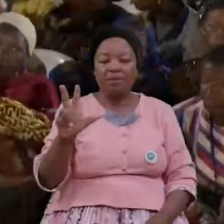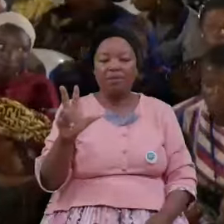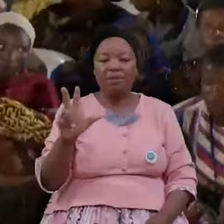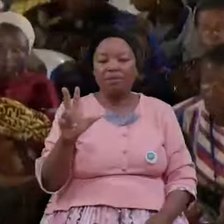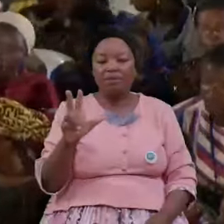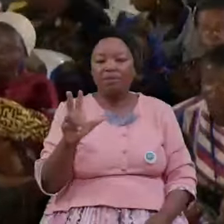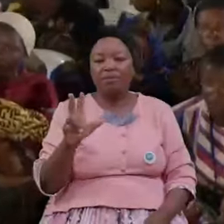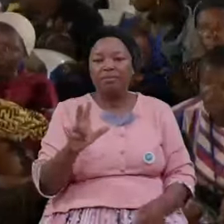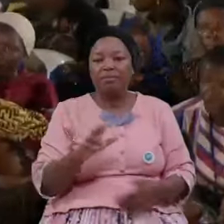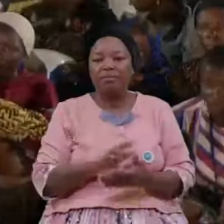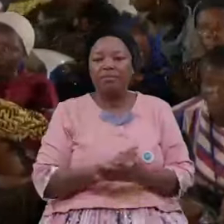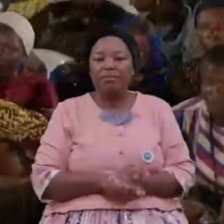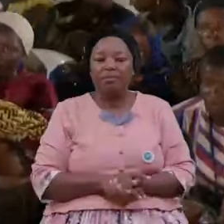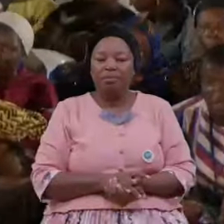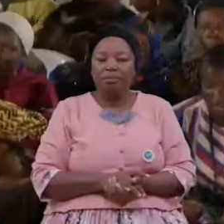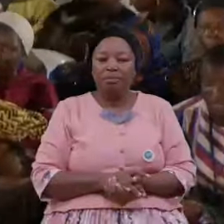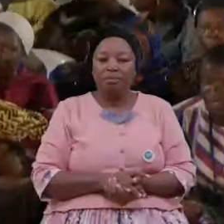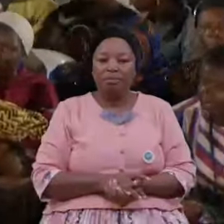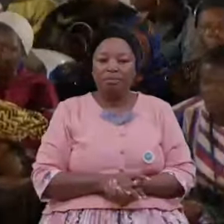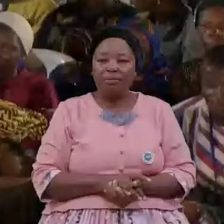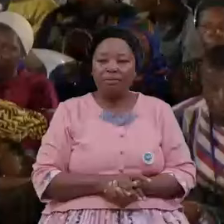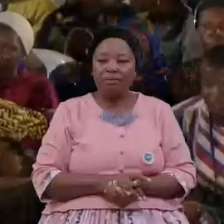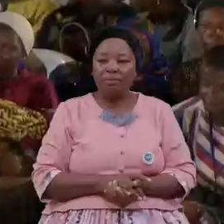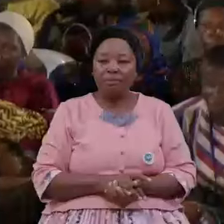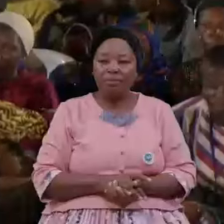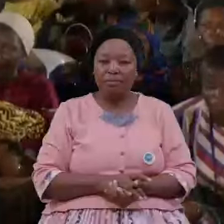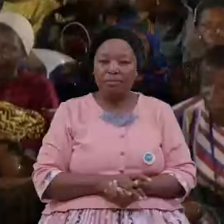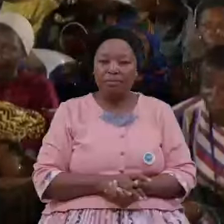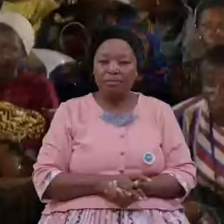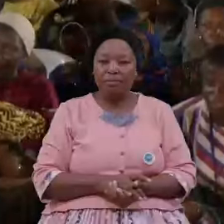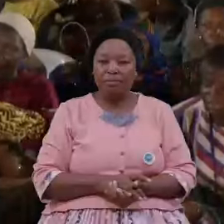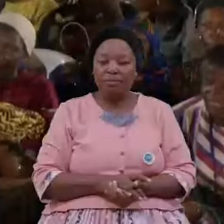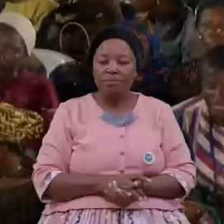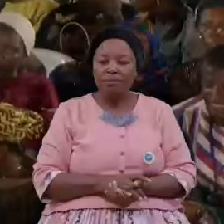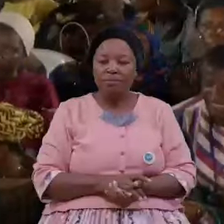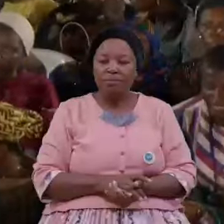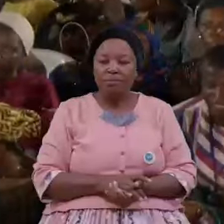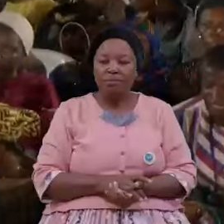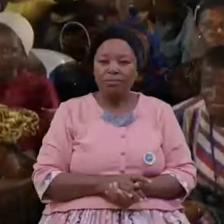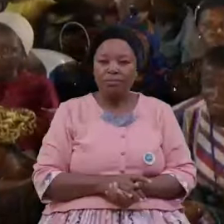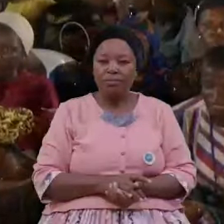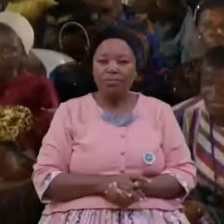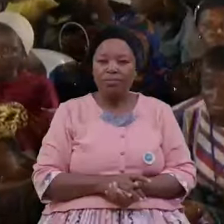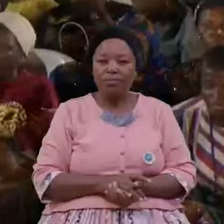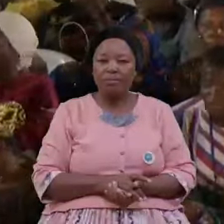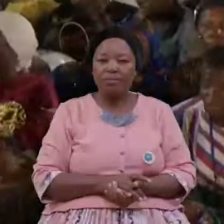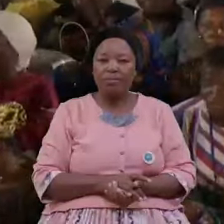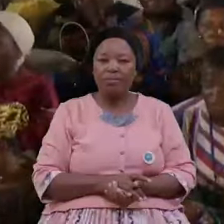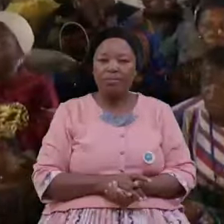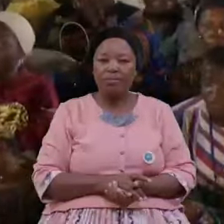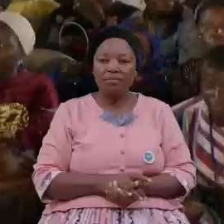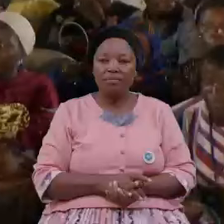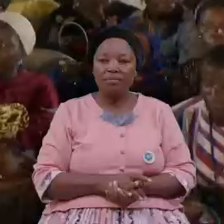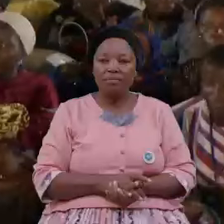+234 915 444 9263. Please, if you have finished in your own section by